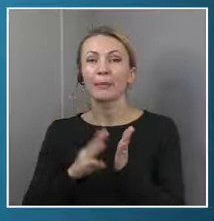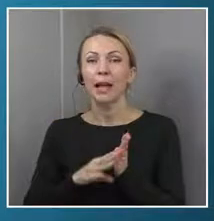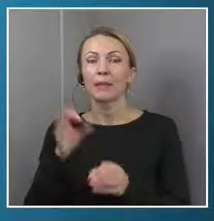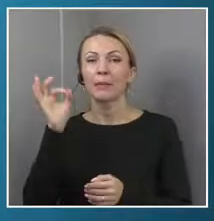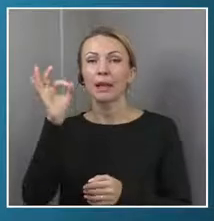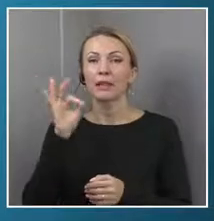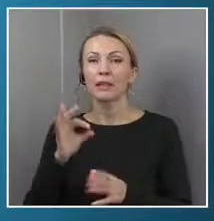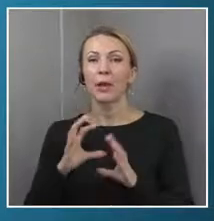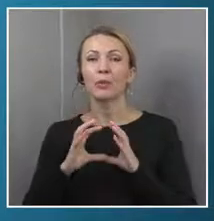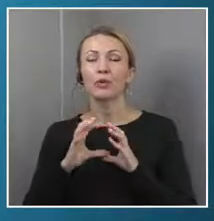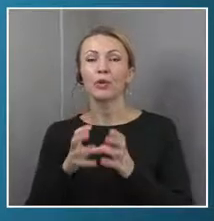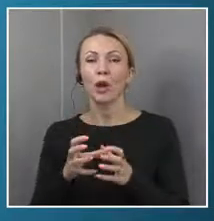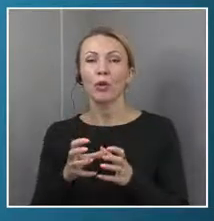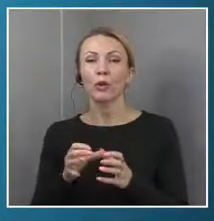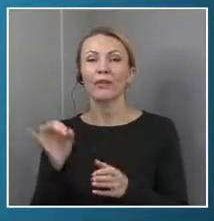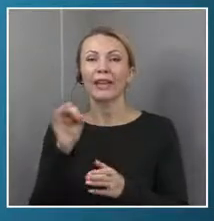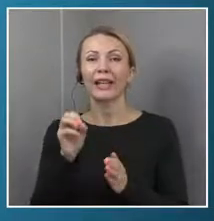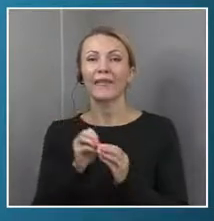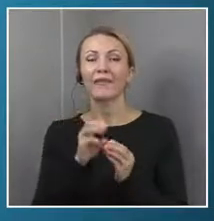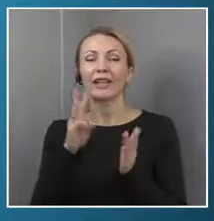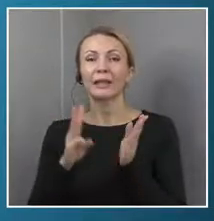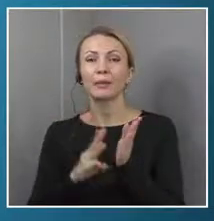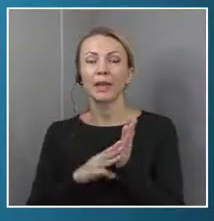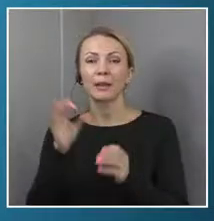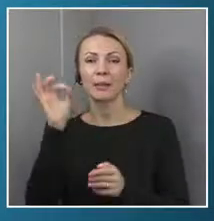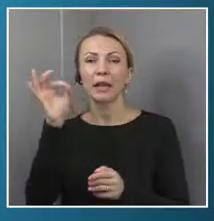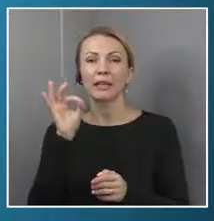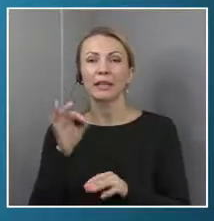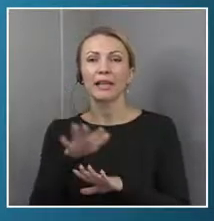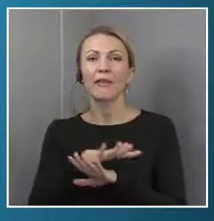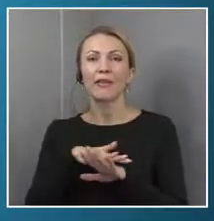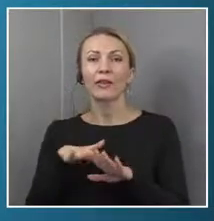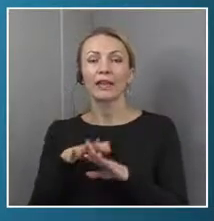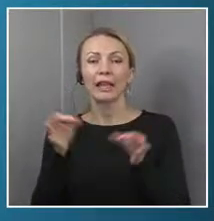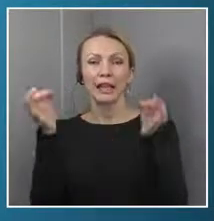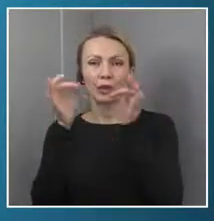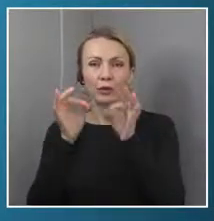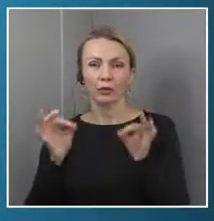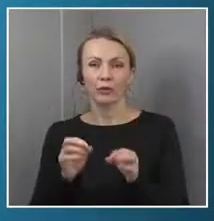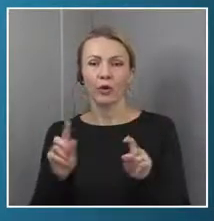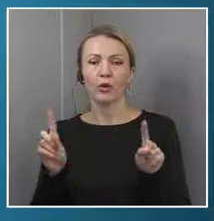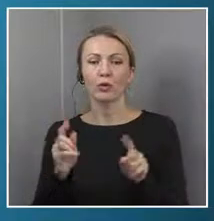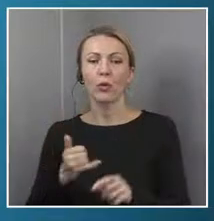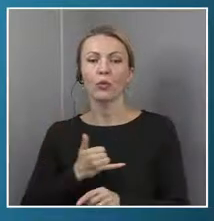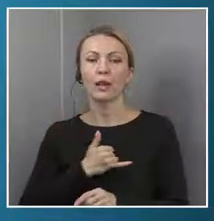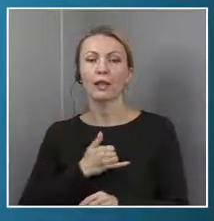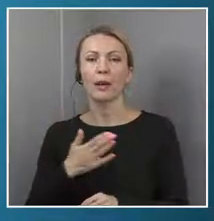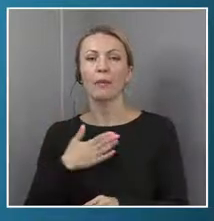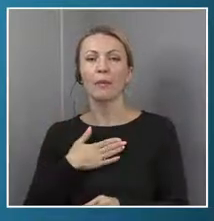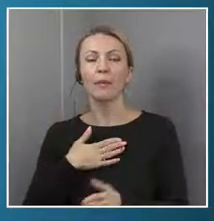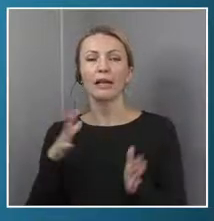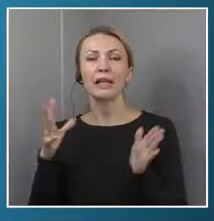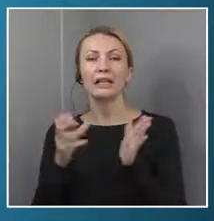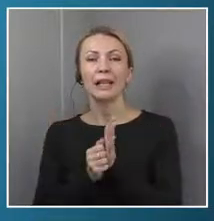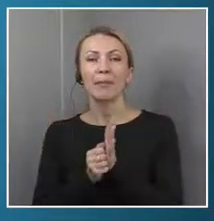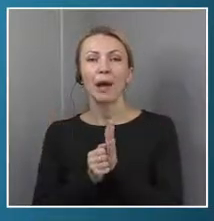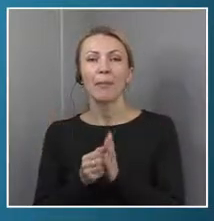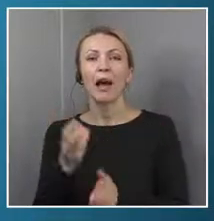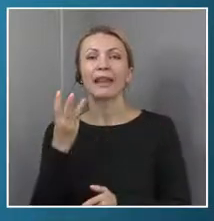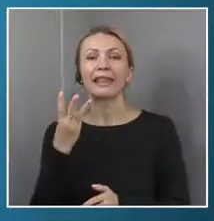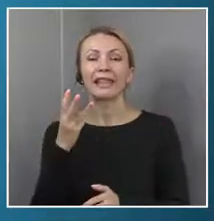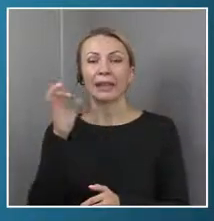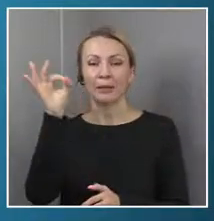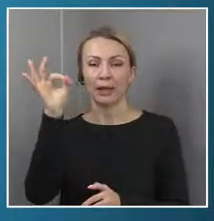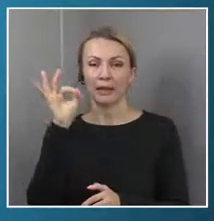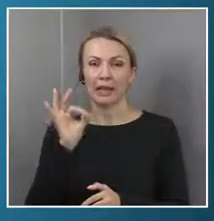share of the global GDP is 16%. In China, similarly, 18% of the art market